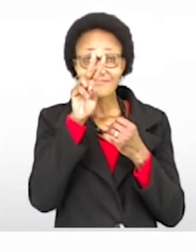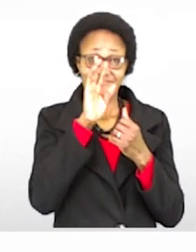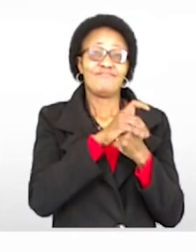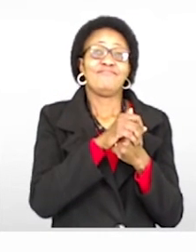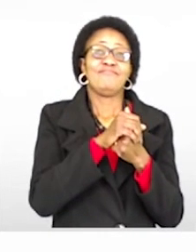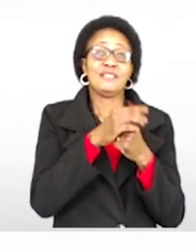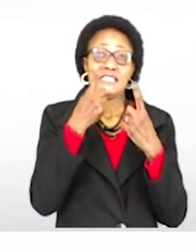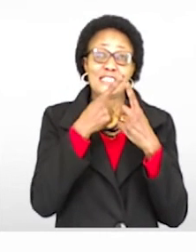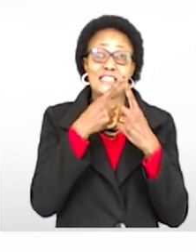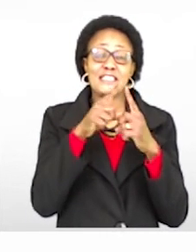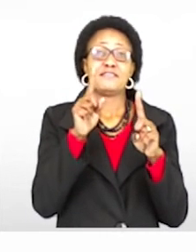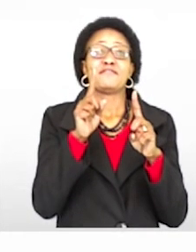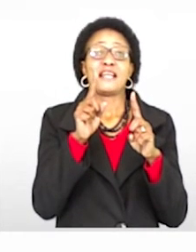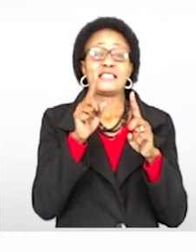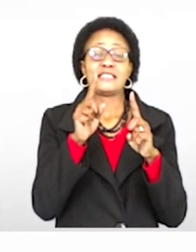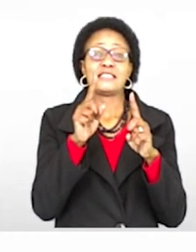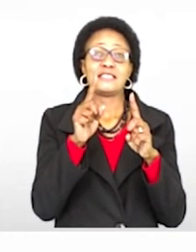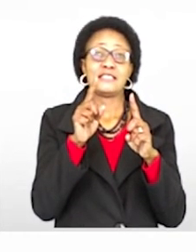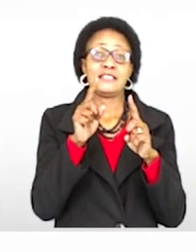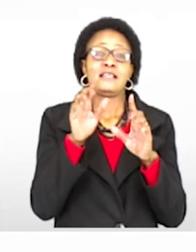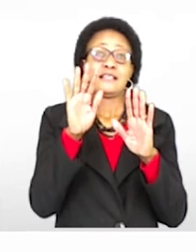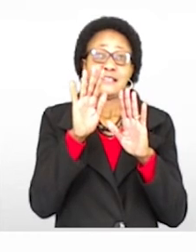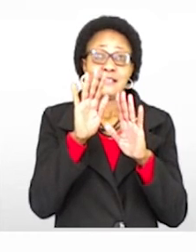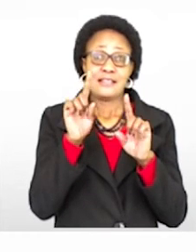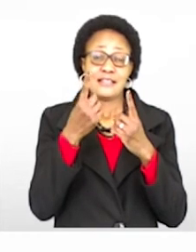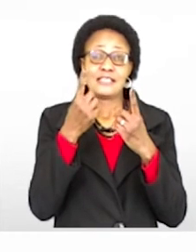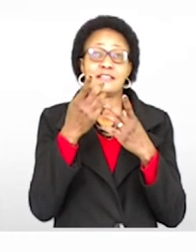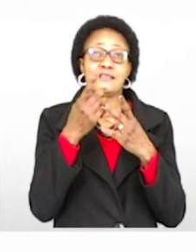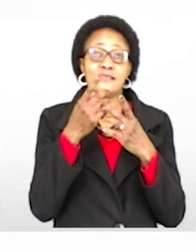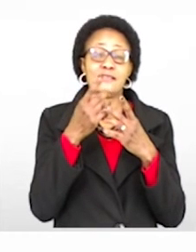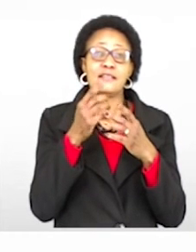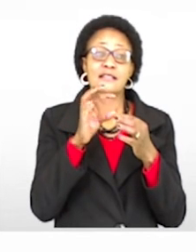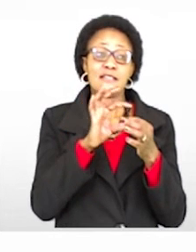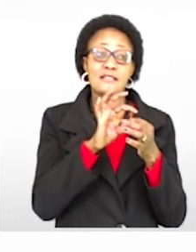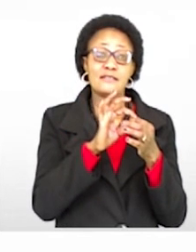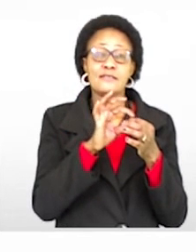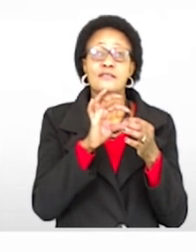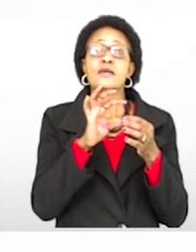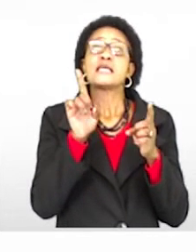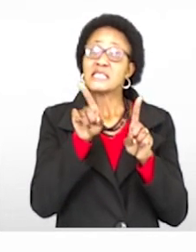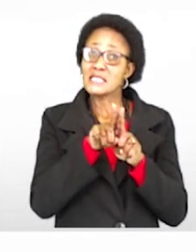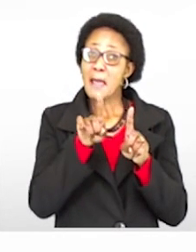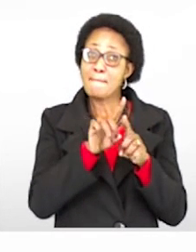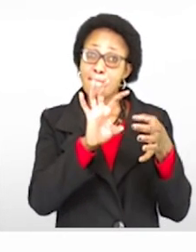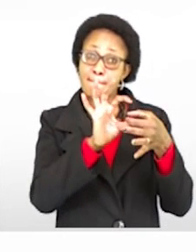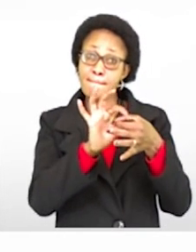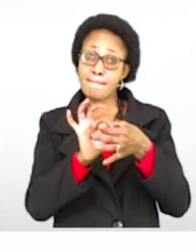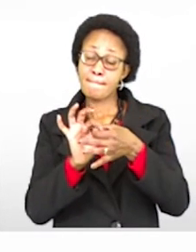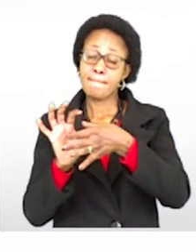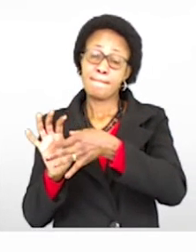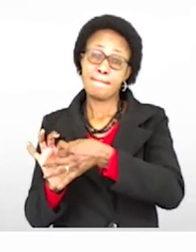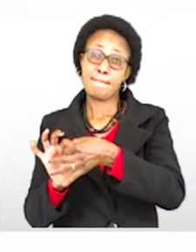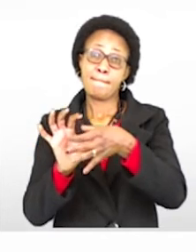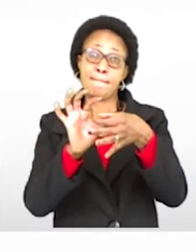is simple. We should just match this sign to each other. Every sign has